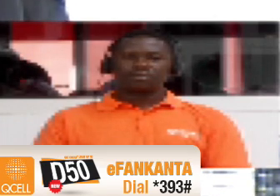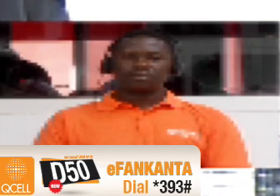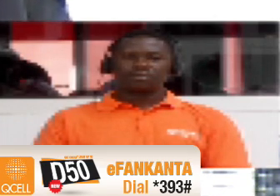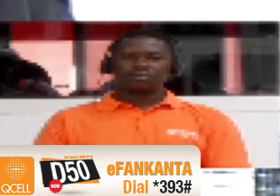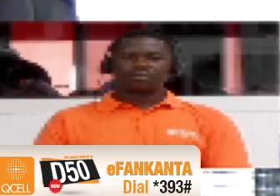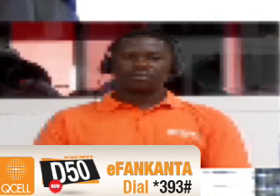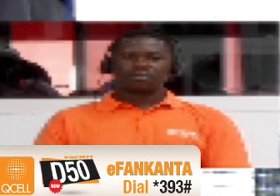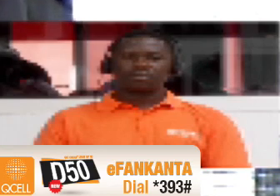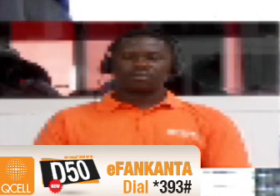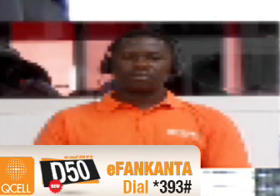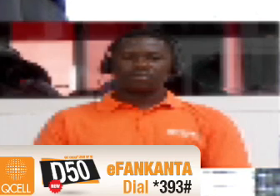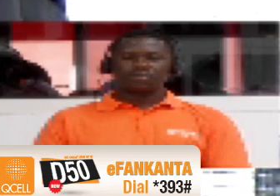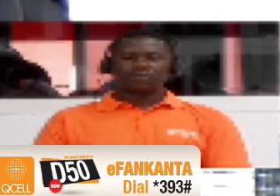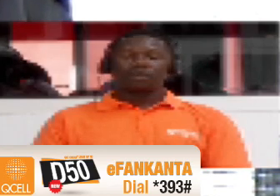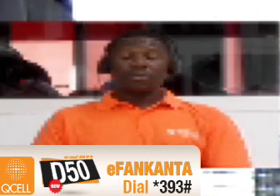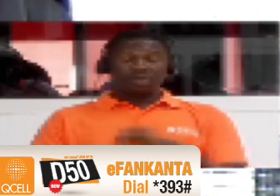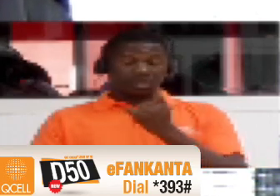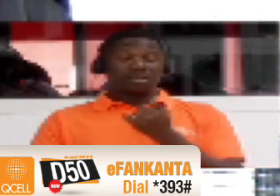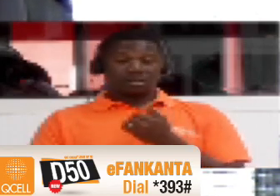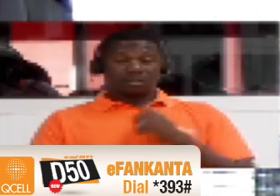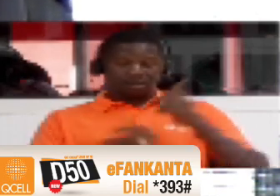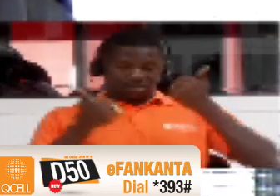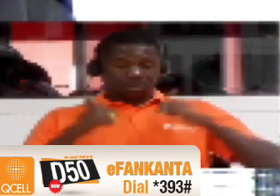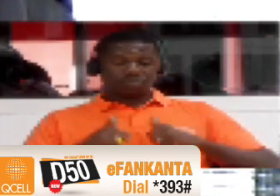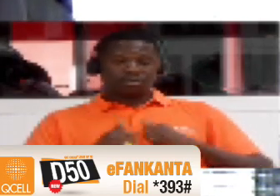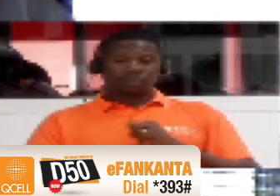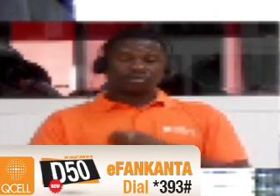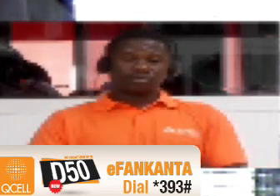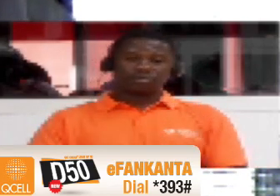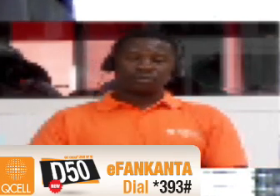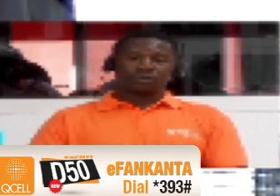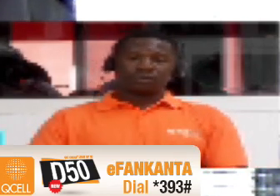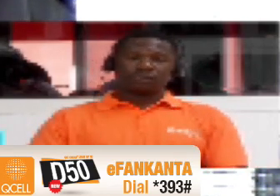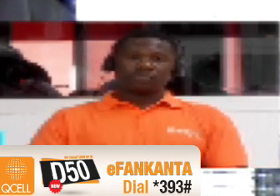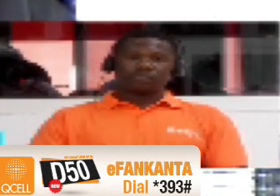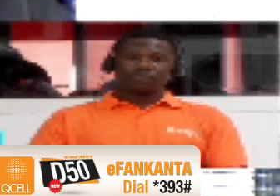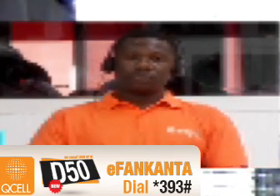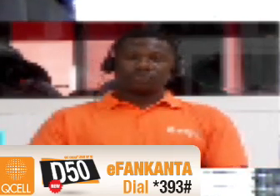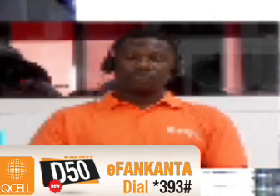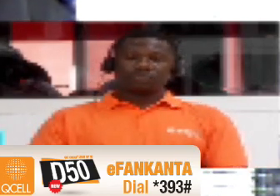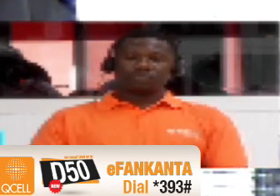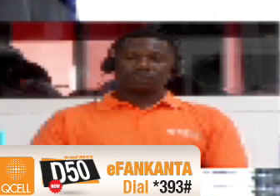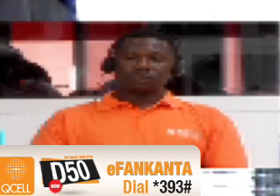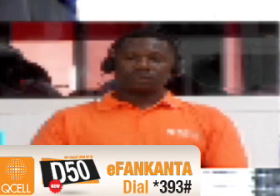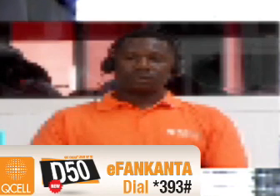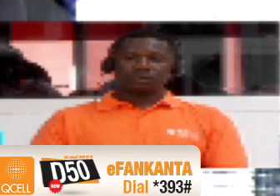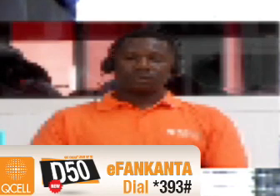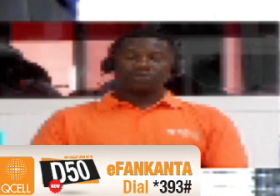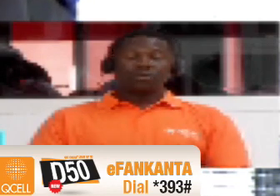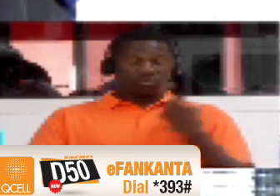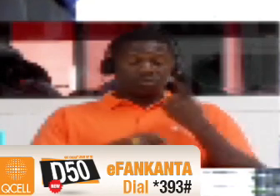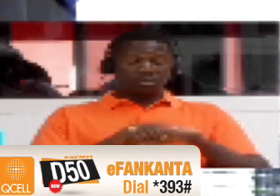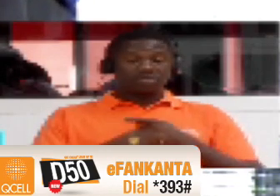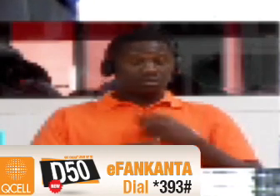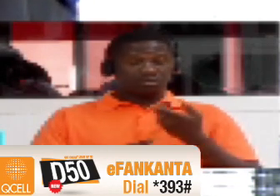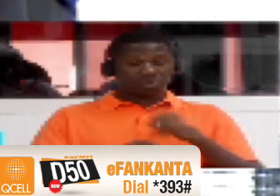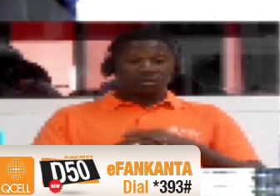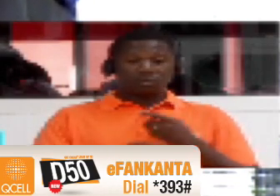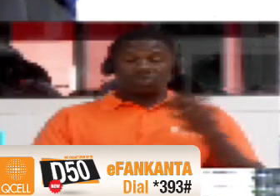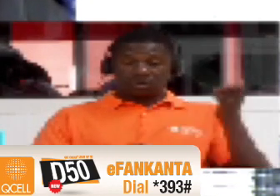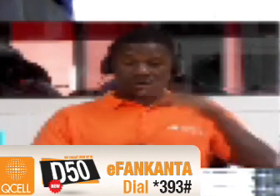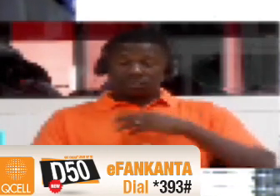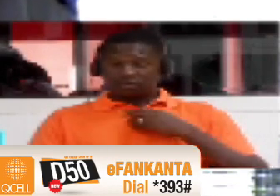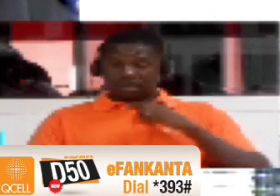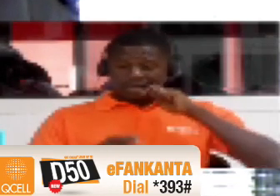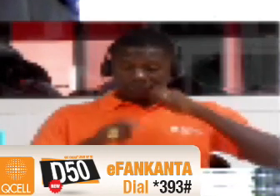wol dol fanan ka kele. Yes, some of those things happen. Dol bije fangoni kana lam barbecue la ini la sungkuto le kana. Some of them when they come